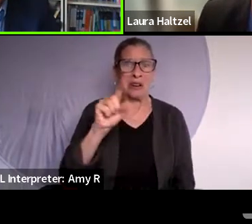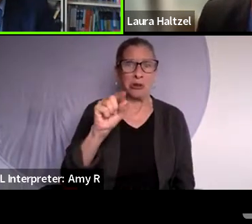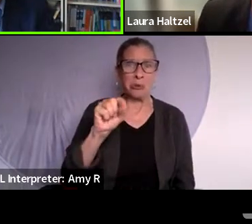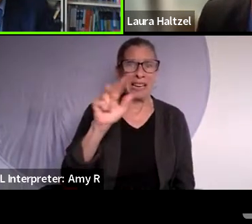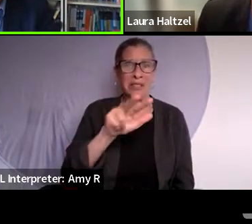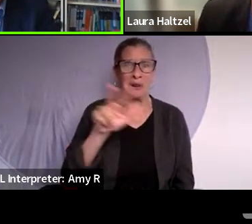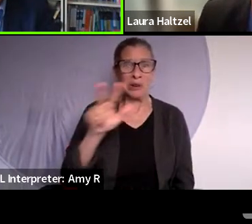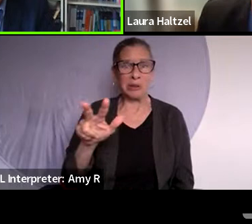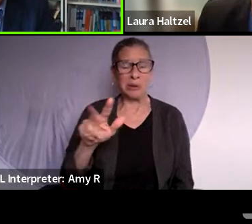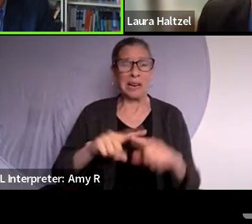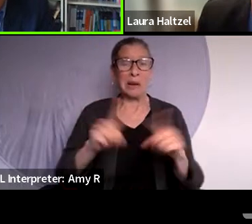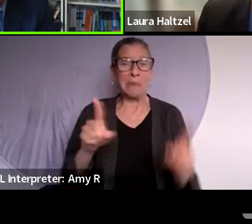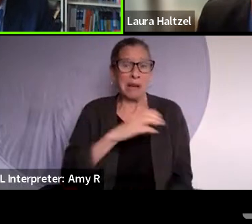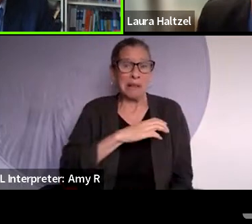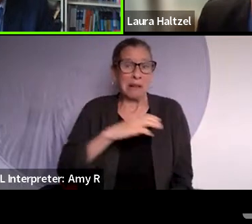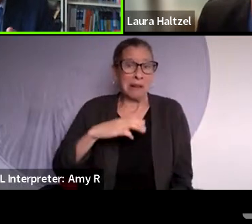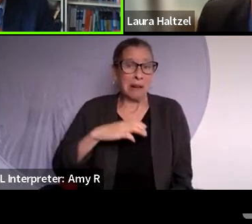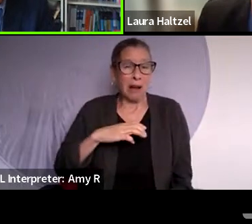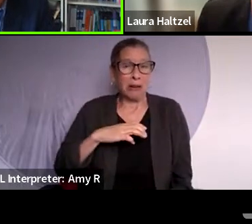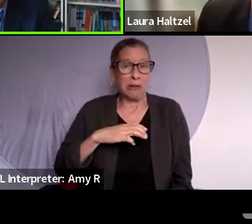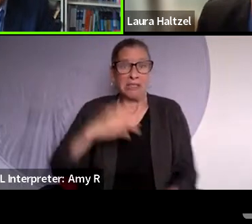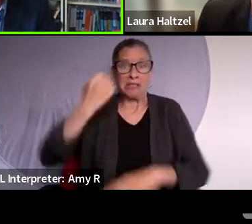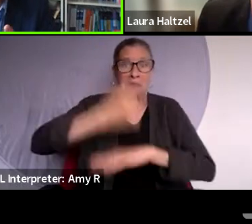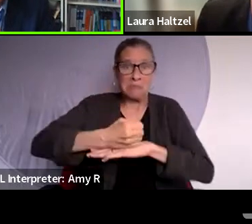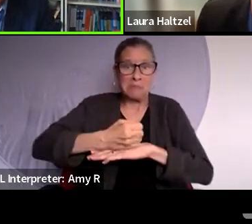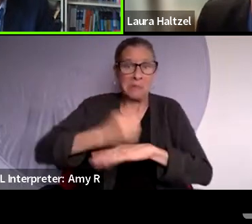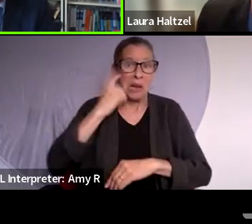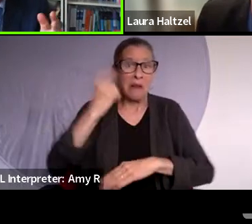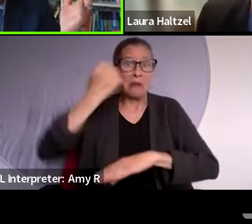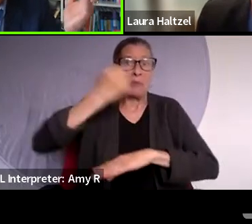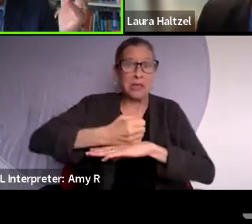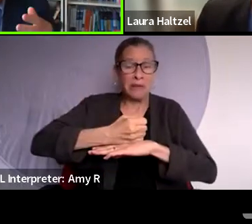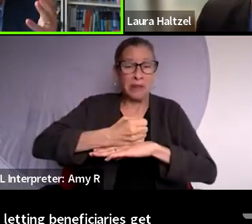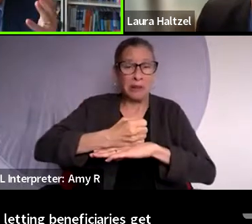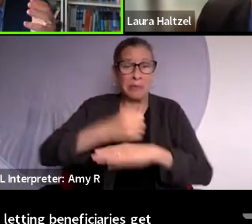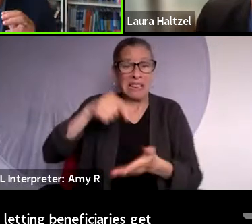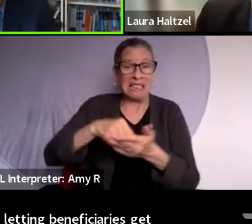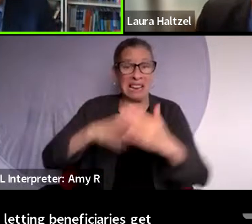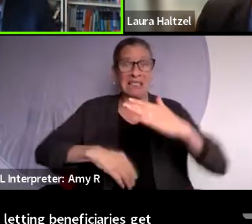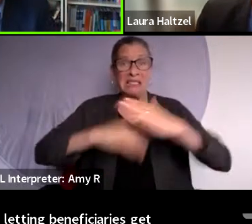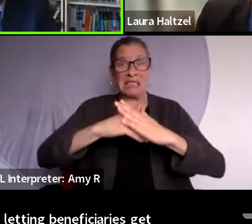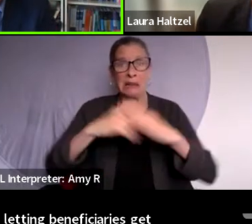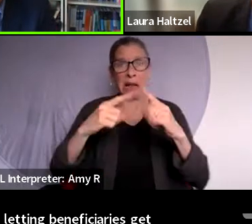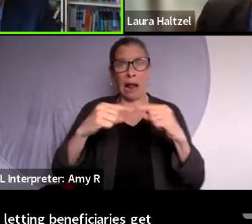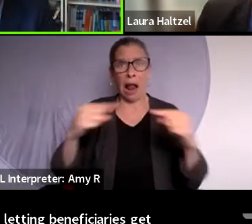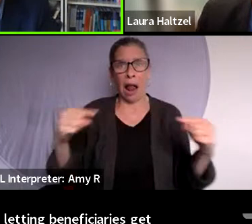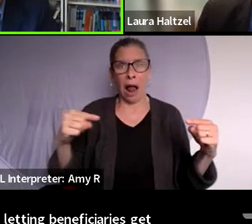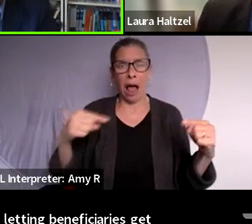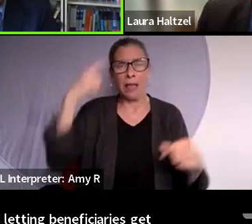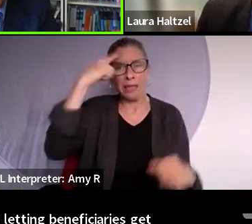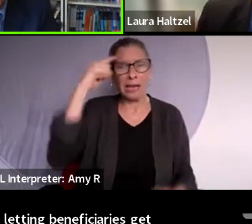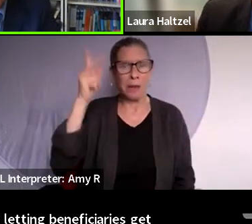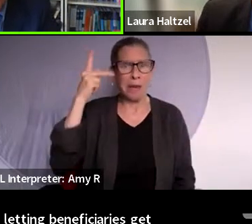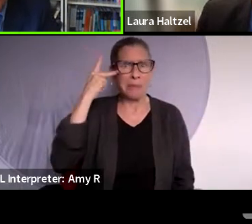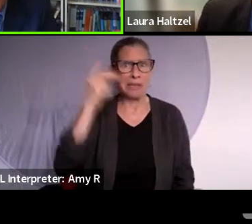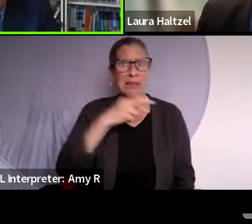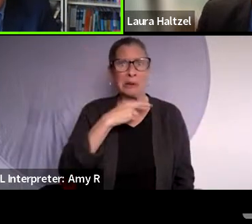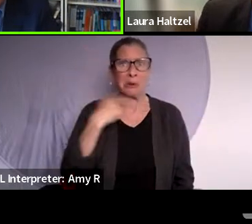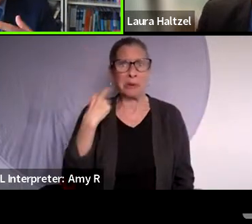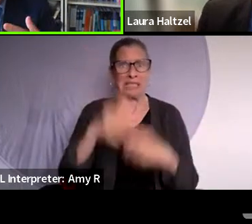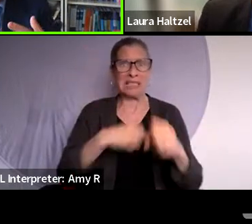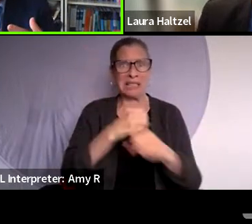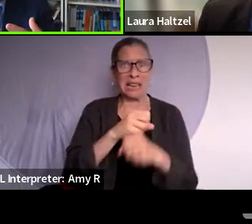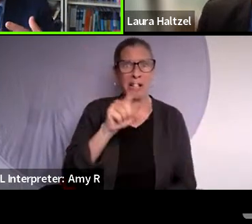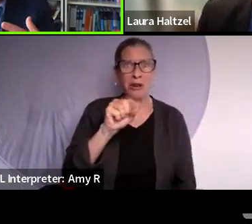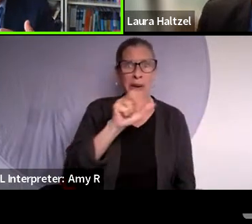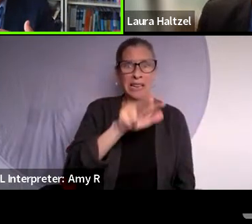never thought we'd have Congress go government shutdowns, debt ceiling, fiscal cliff. So we now have to think about political risk that we have in 2033.